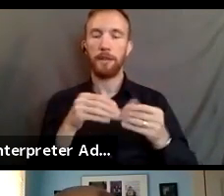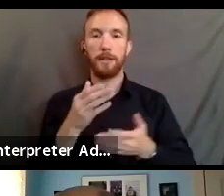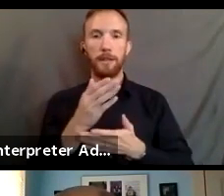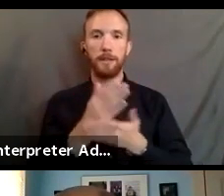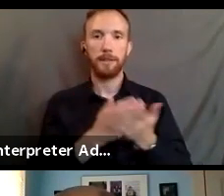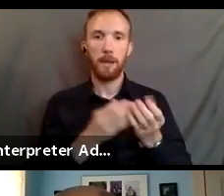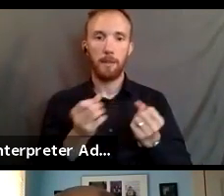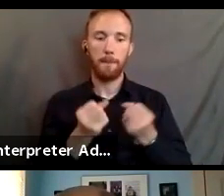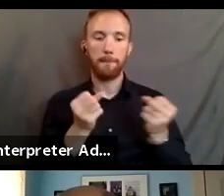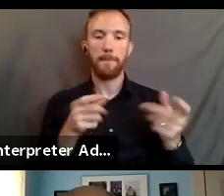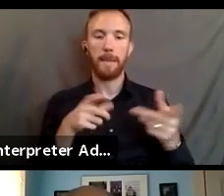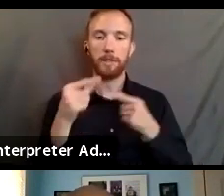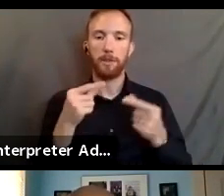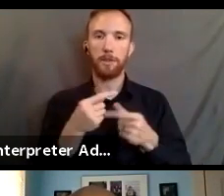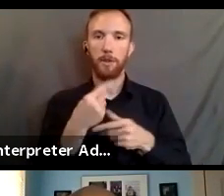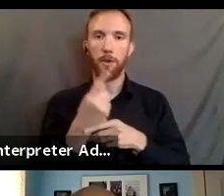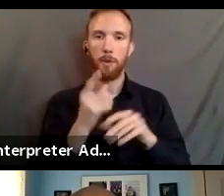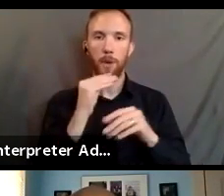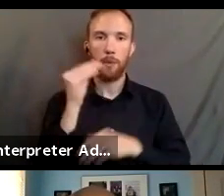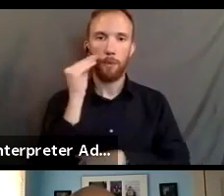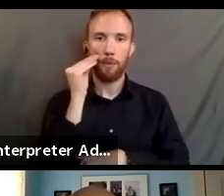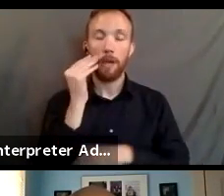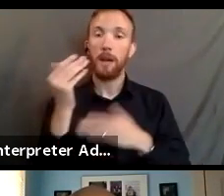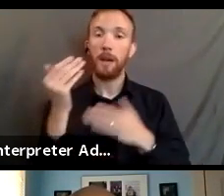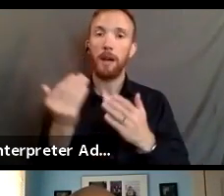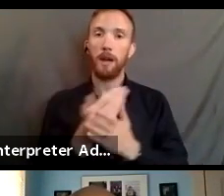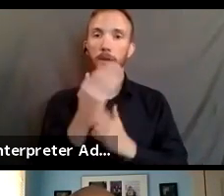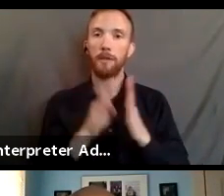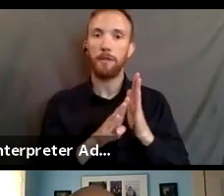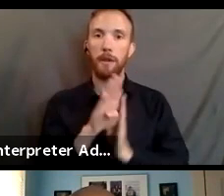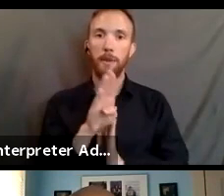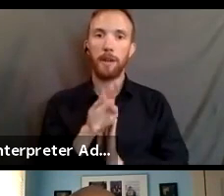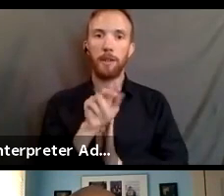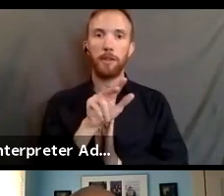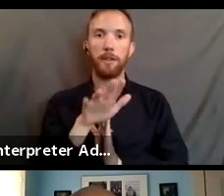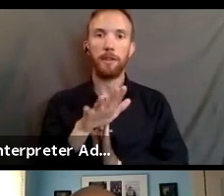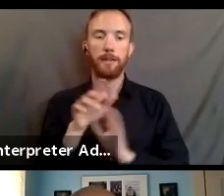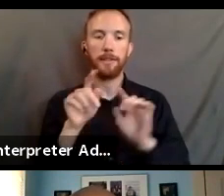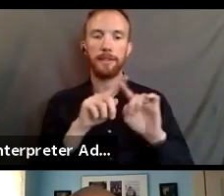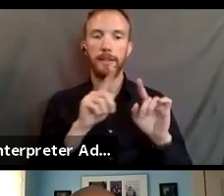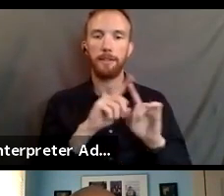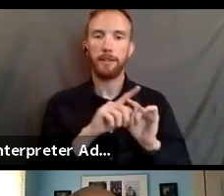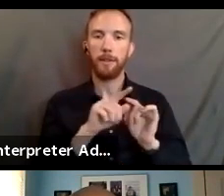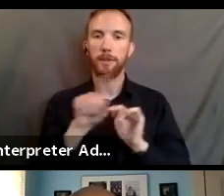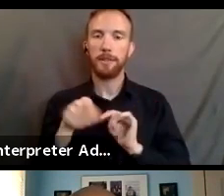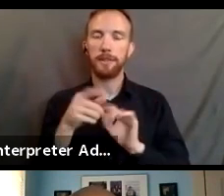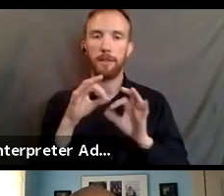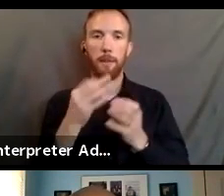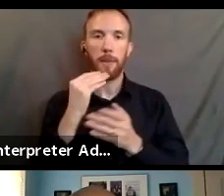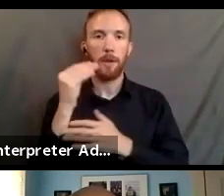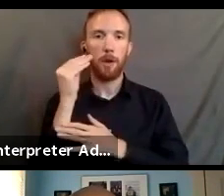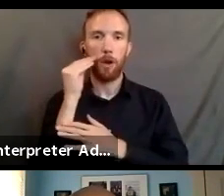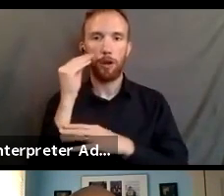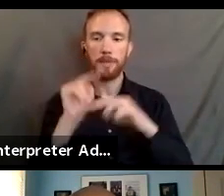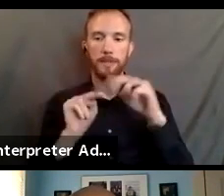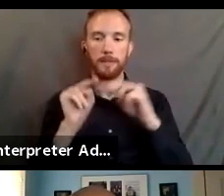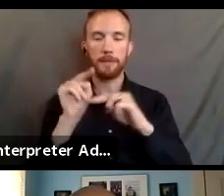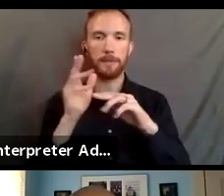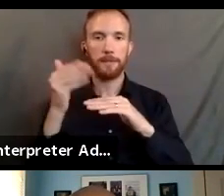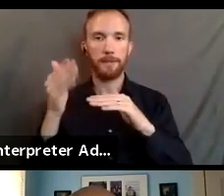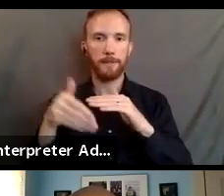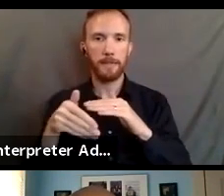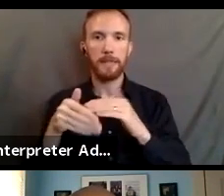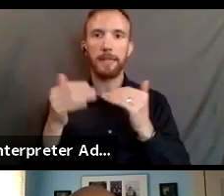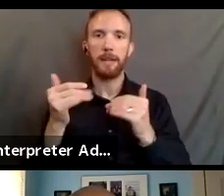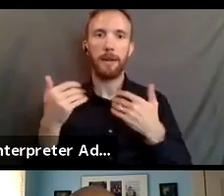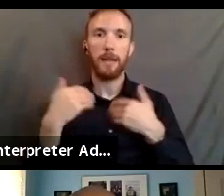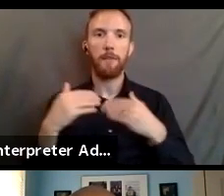families a new development with 35 single family homes was recently completed this development brought more children to our already